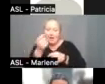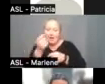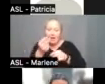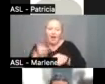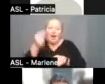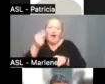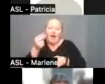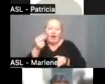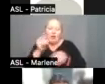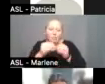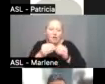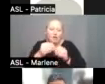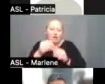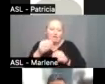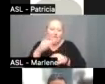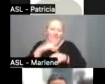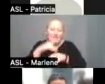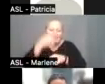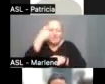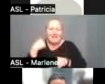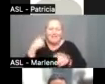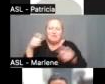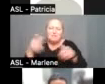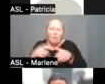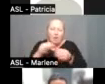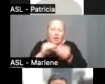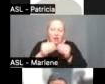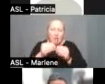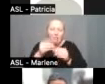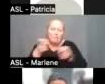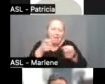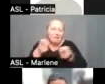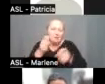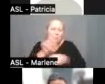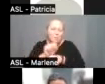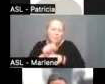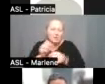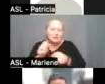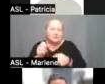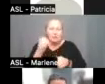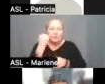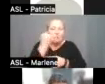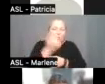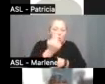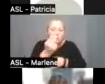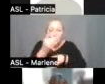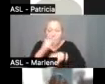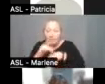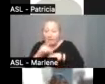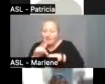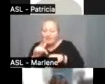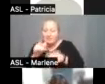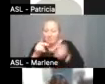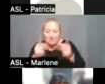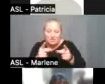of vacancy um that's because we have a smaller number of management employees so if we have you know one or two vacant positions it's